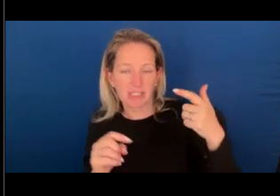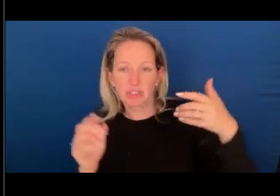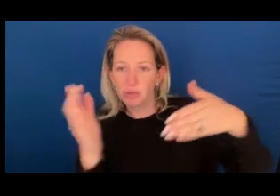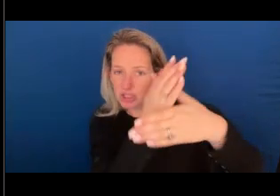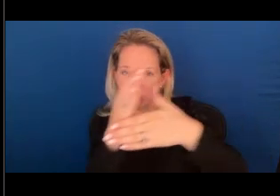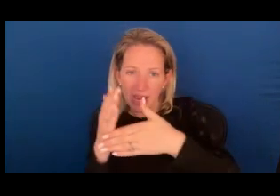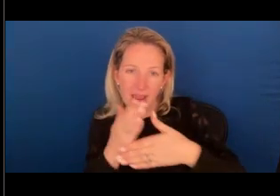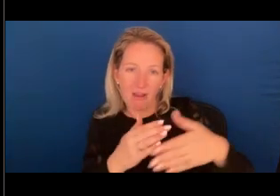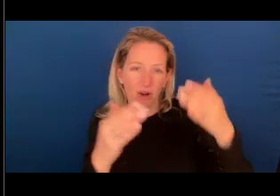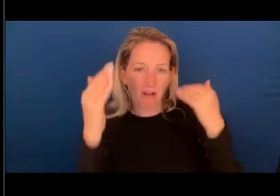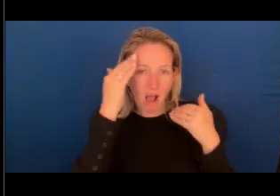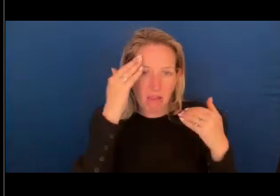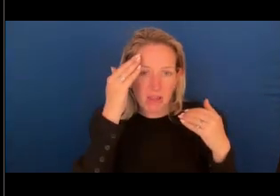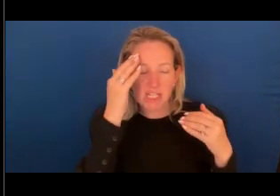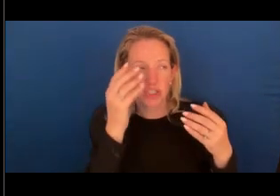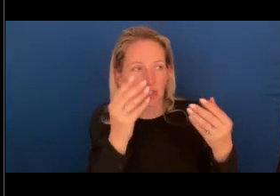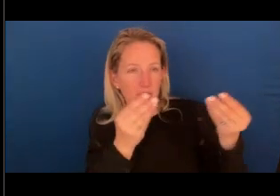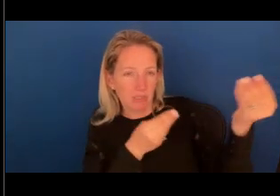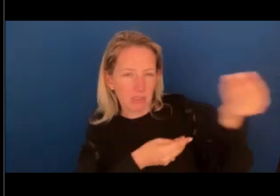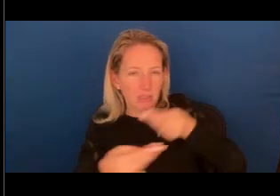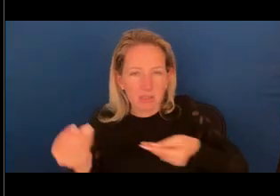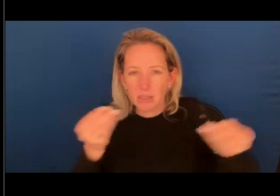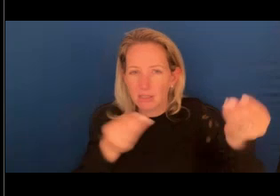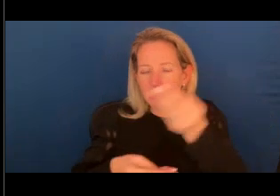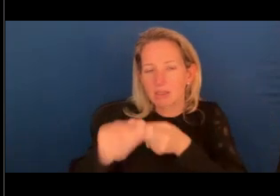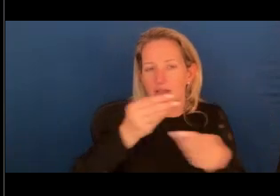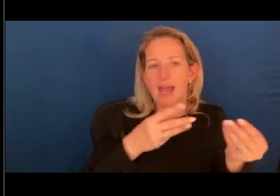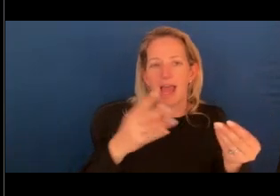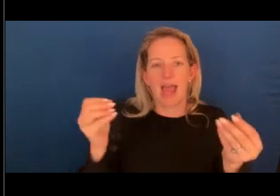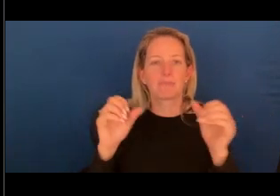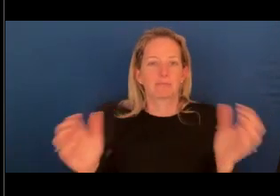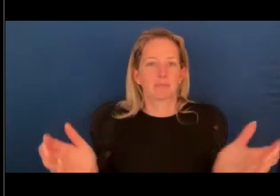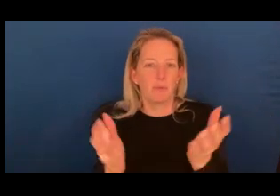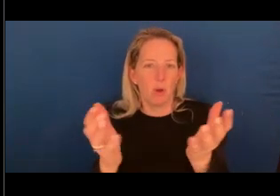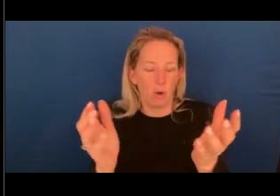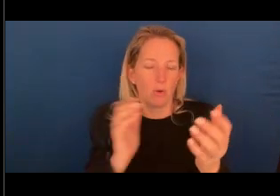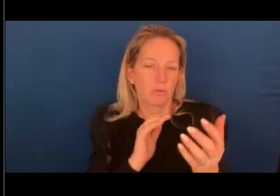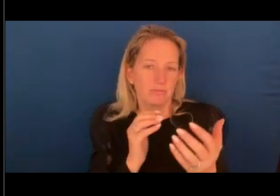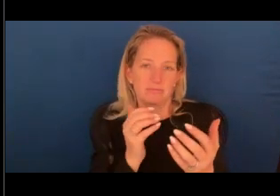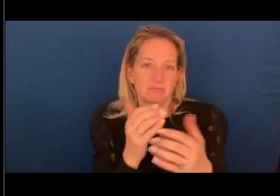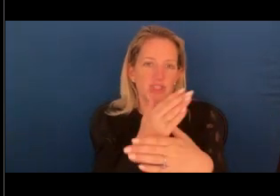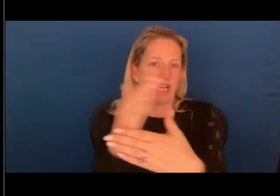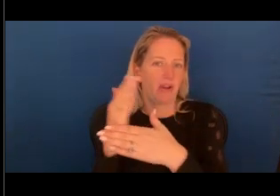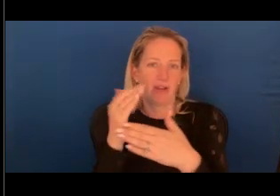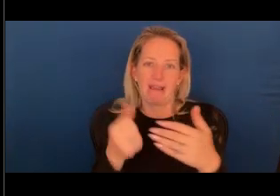the knowledge that we have we will be generating in this project.